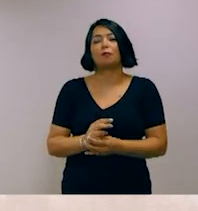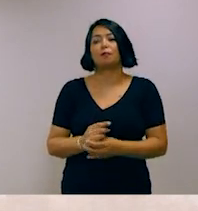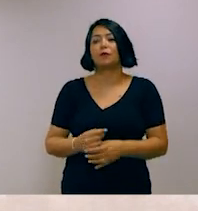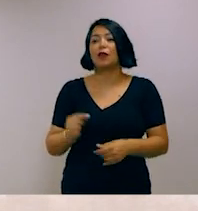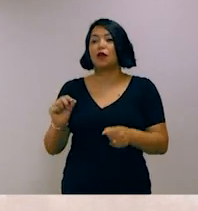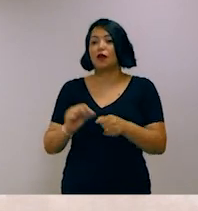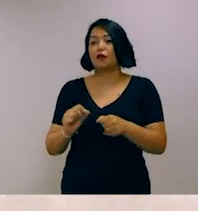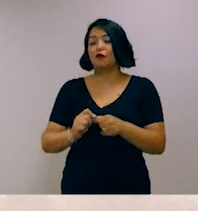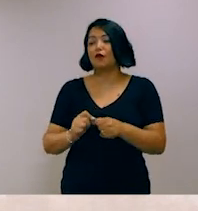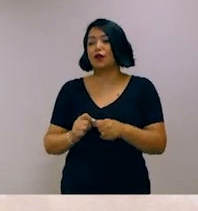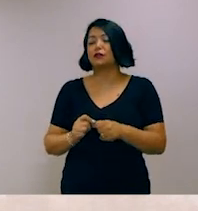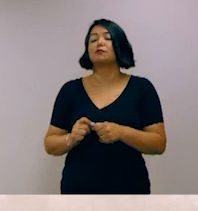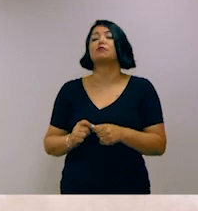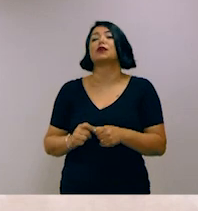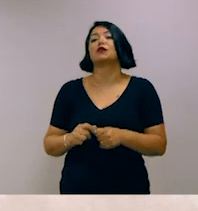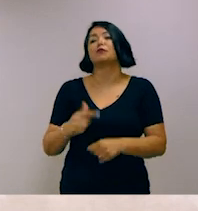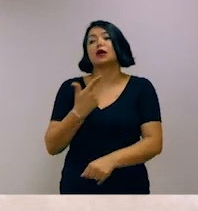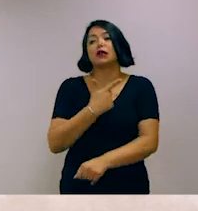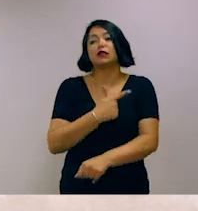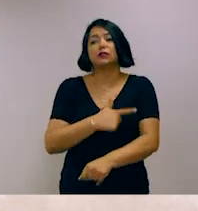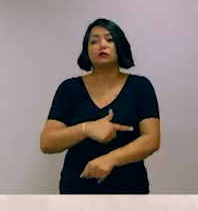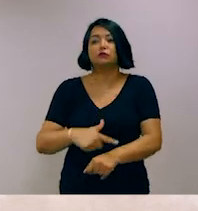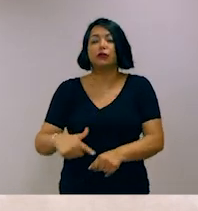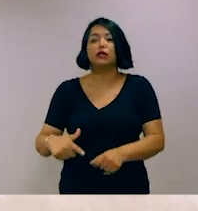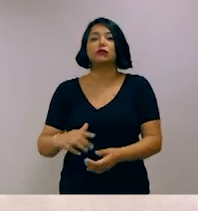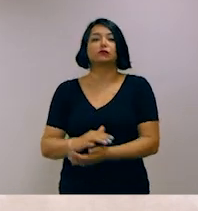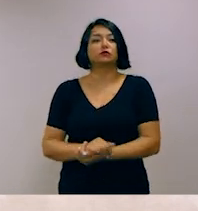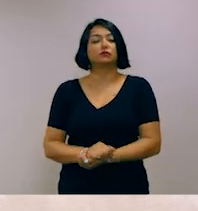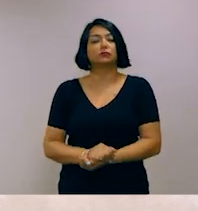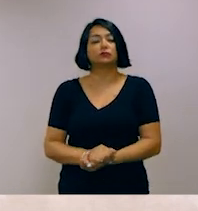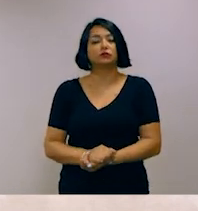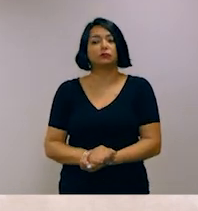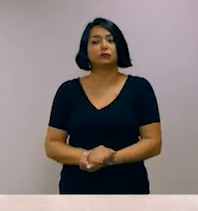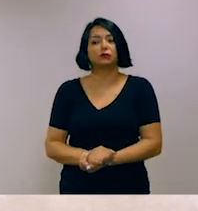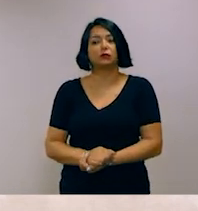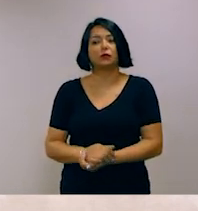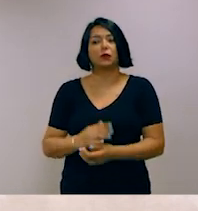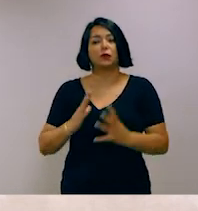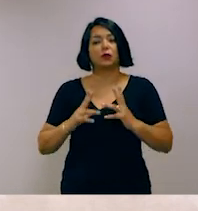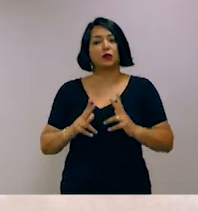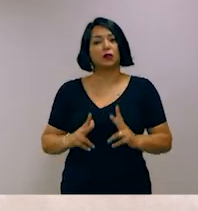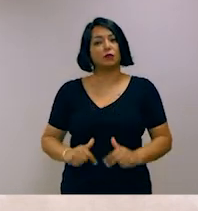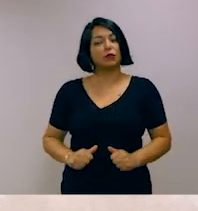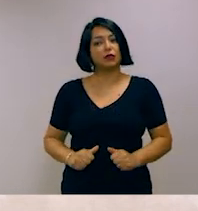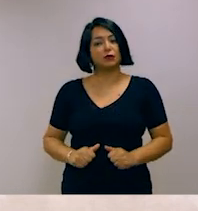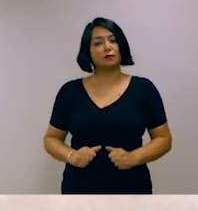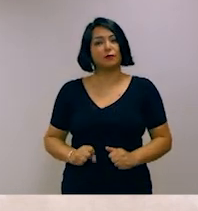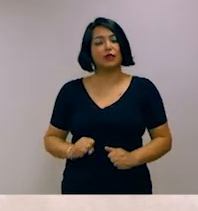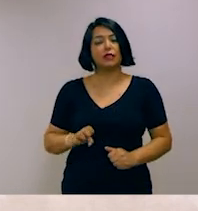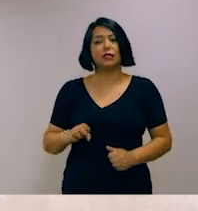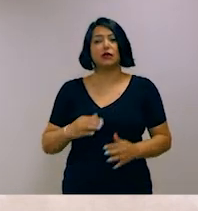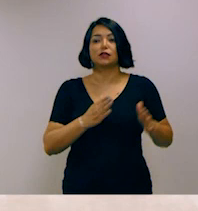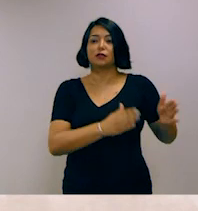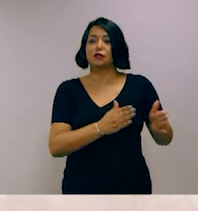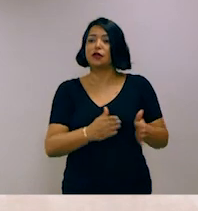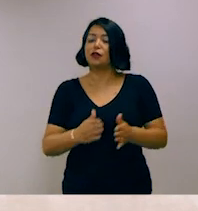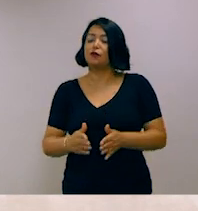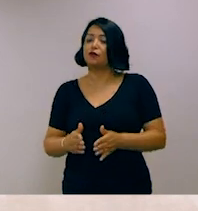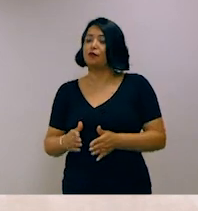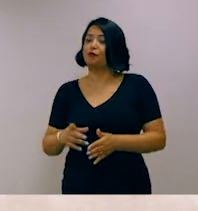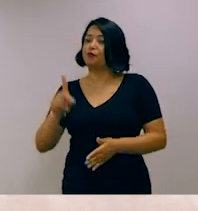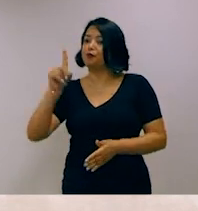more robust outliers, thinking of the extremes. And also we do the cleaning process, or if the series